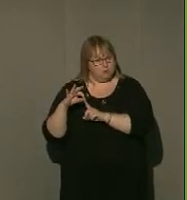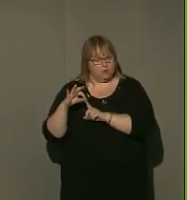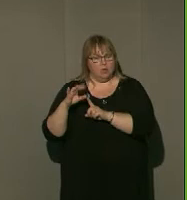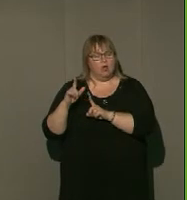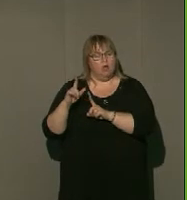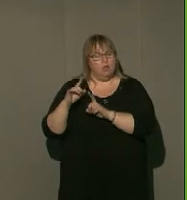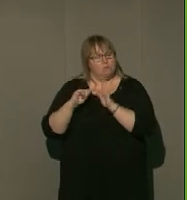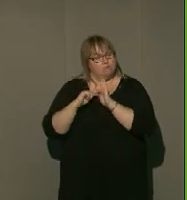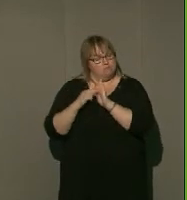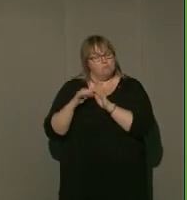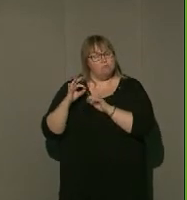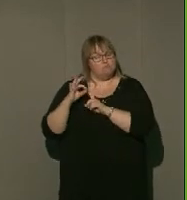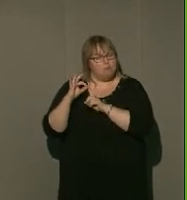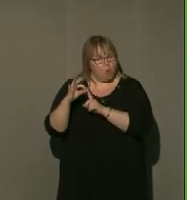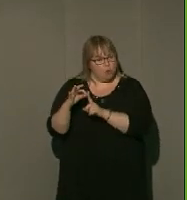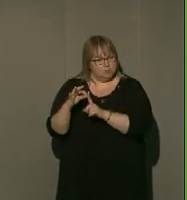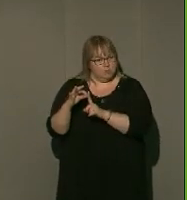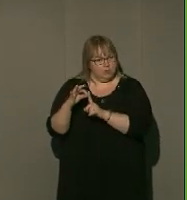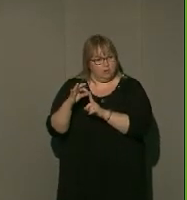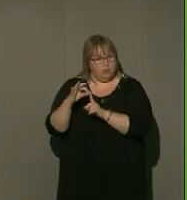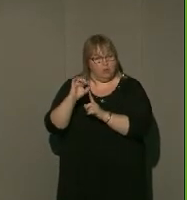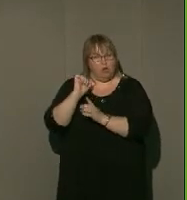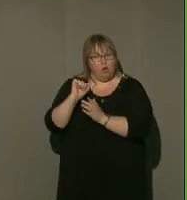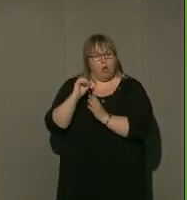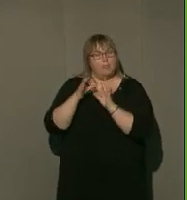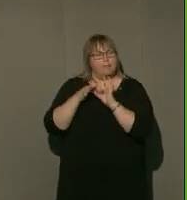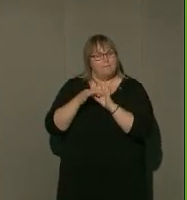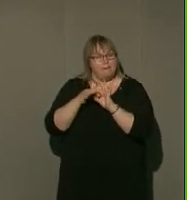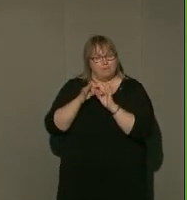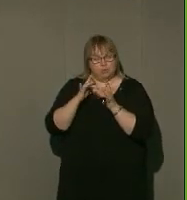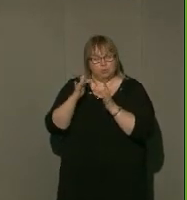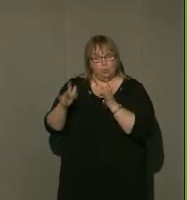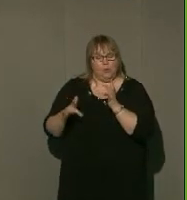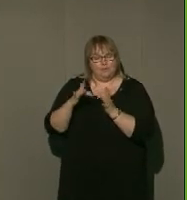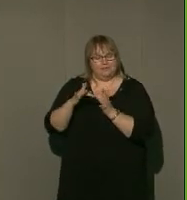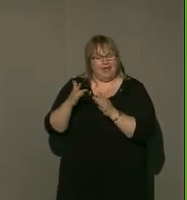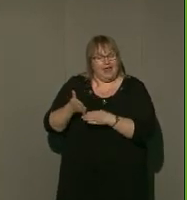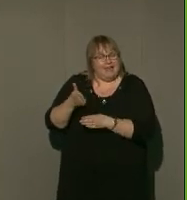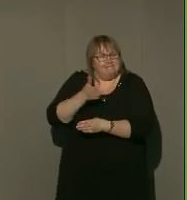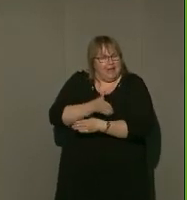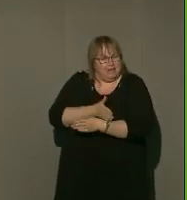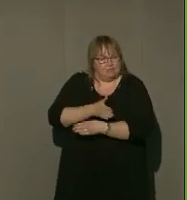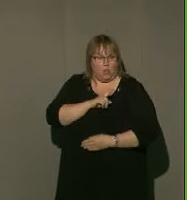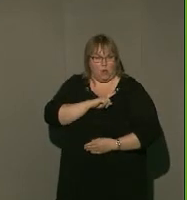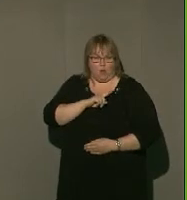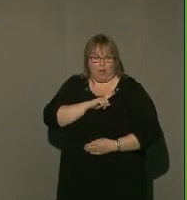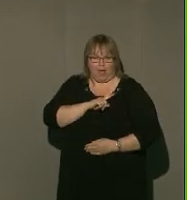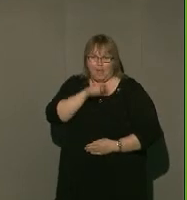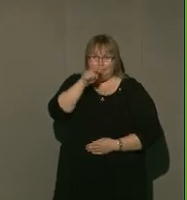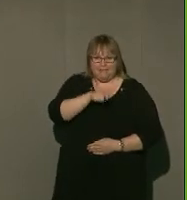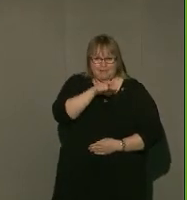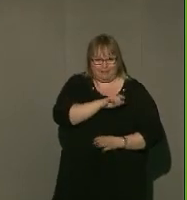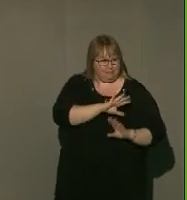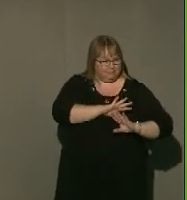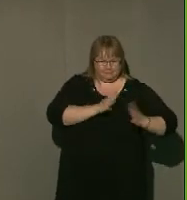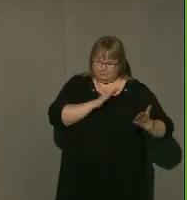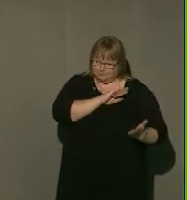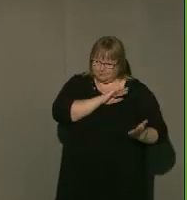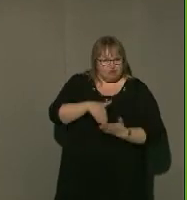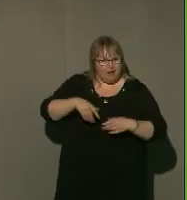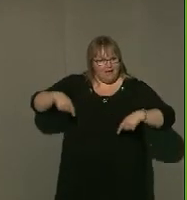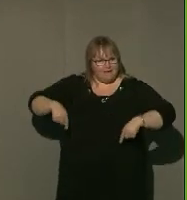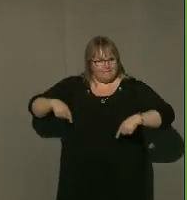motions to be proposed to be put on the member's website in advance, basically, so that people who are not here have the opportunity